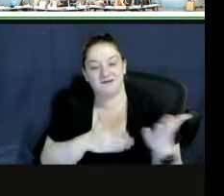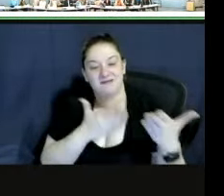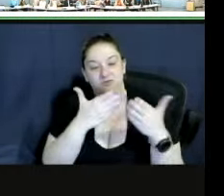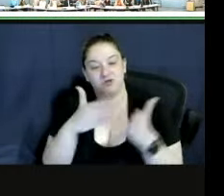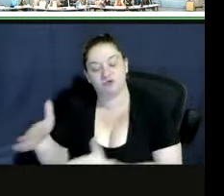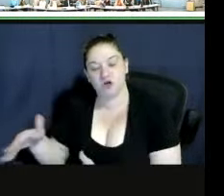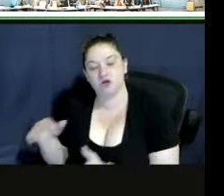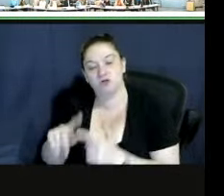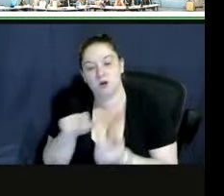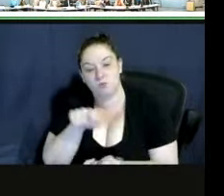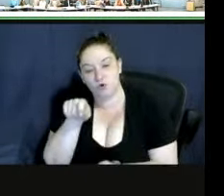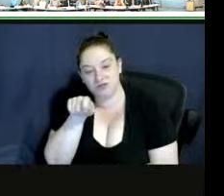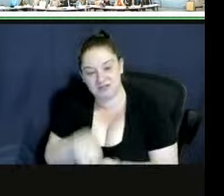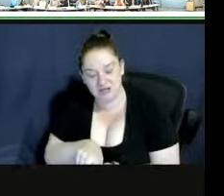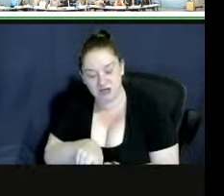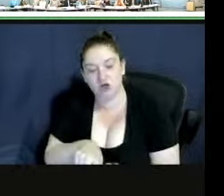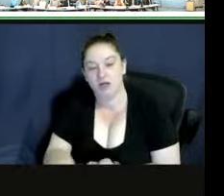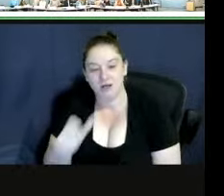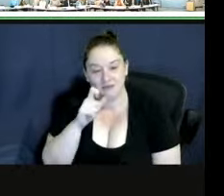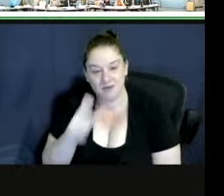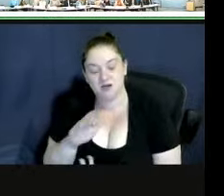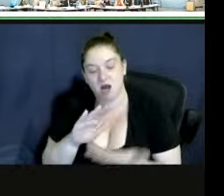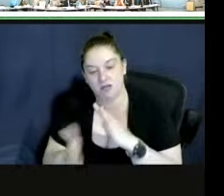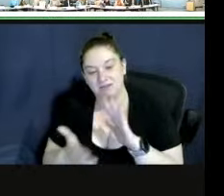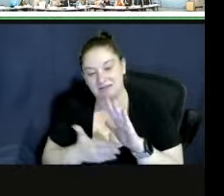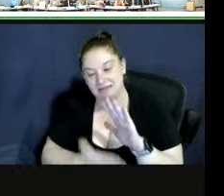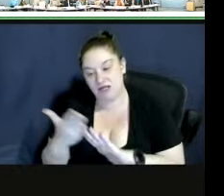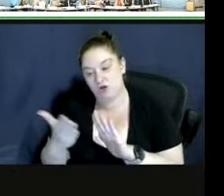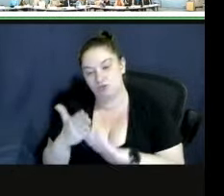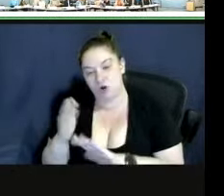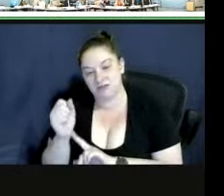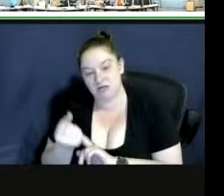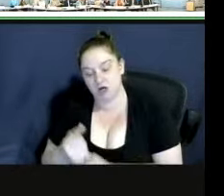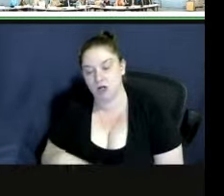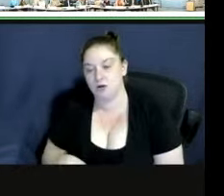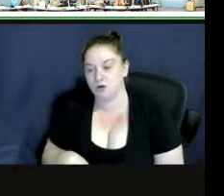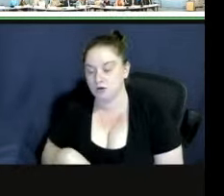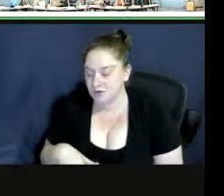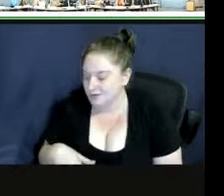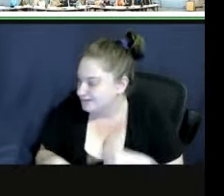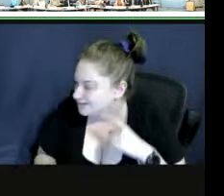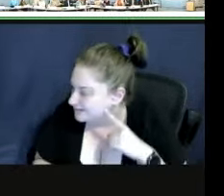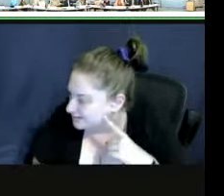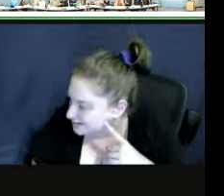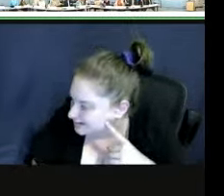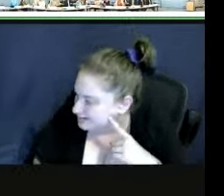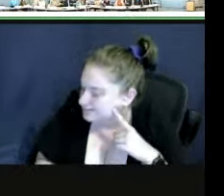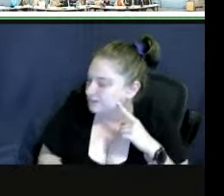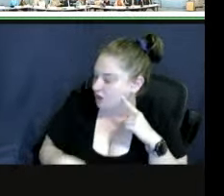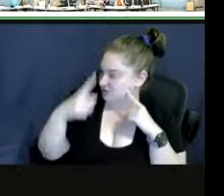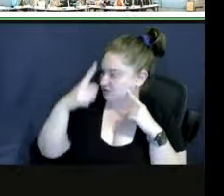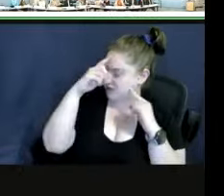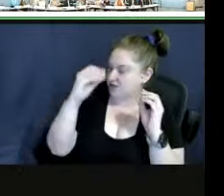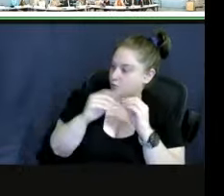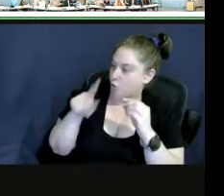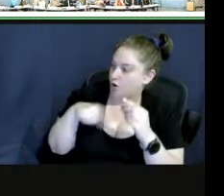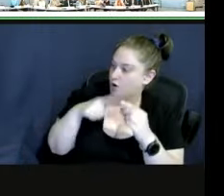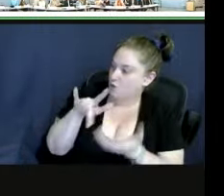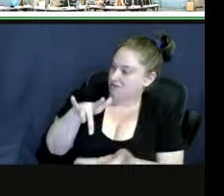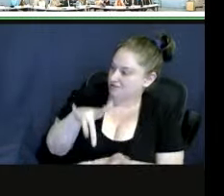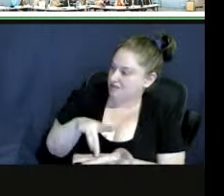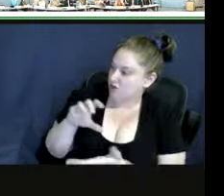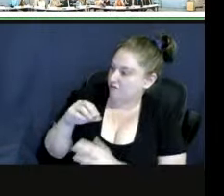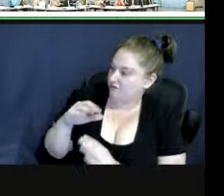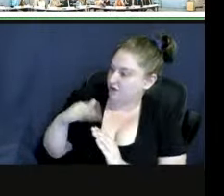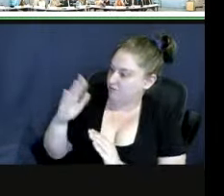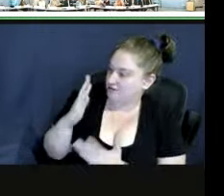particularly the non-city resident scenario. Okay, I was thinking more of Center 50 Plus and some of the programs. I